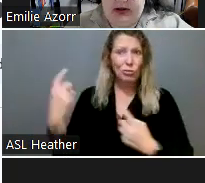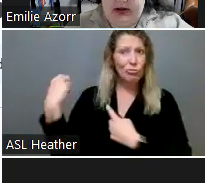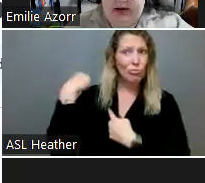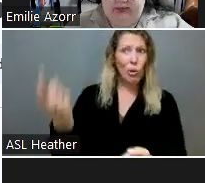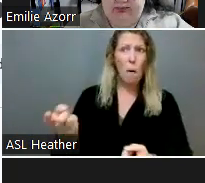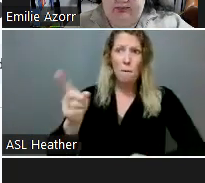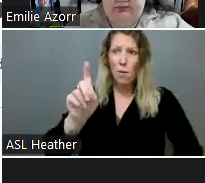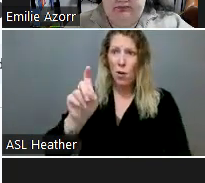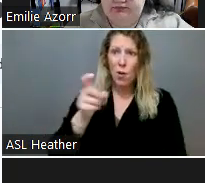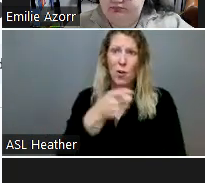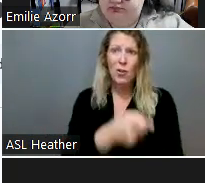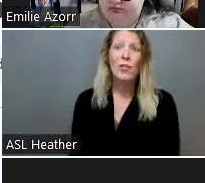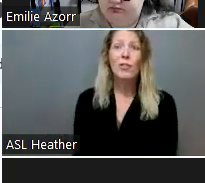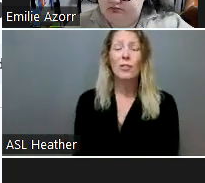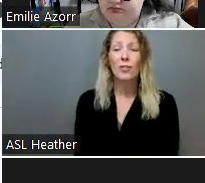use?